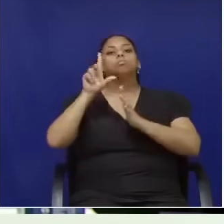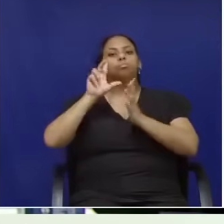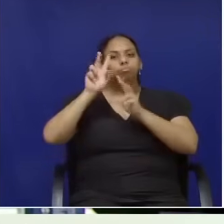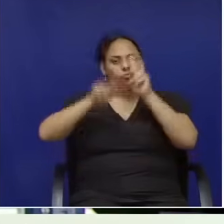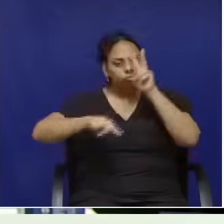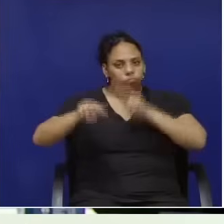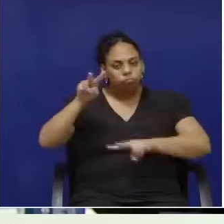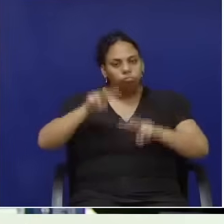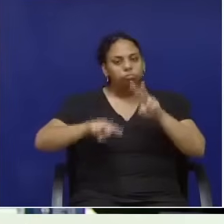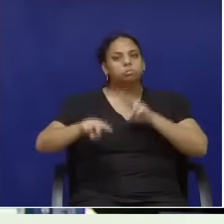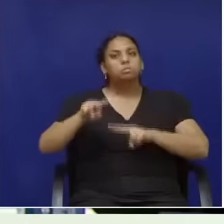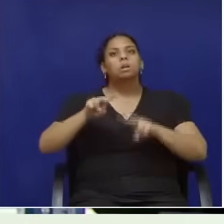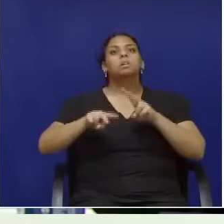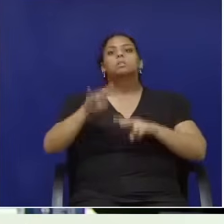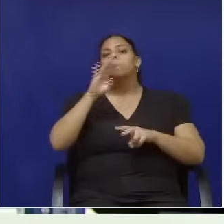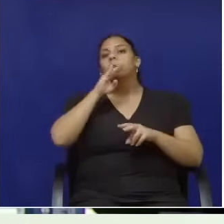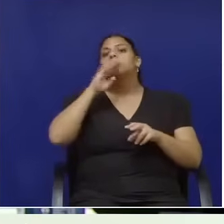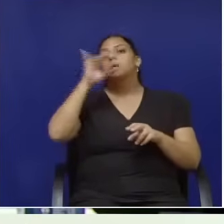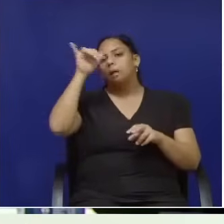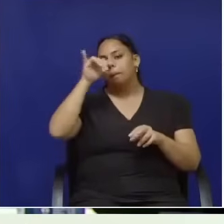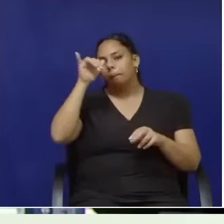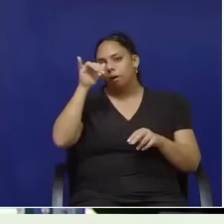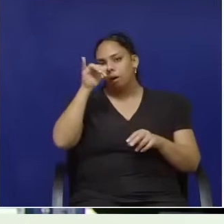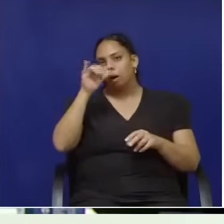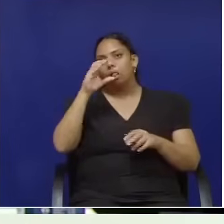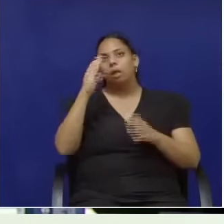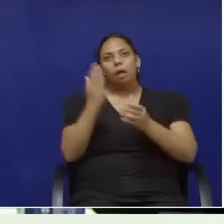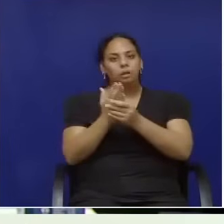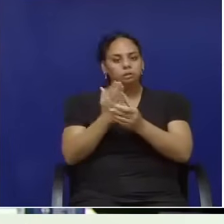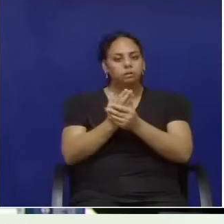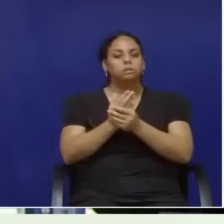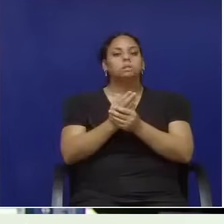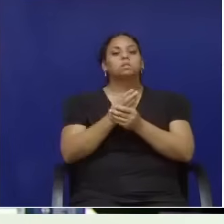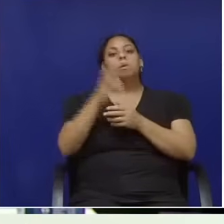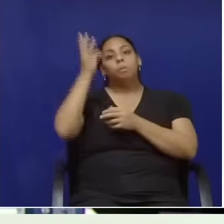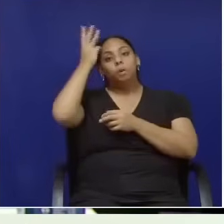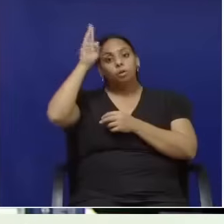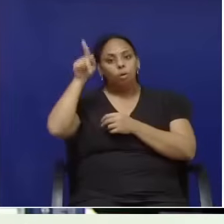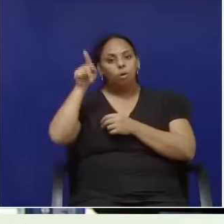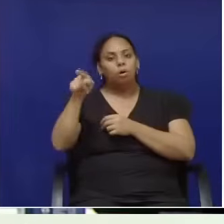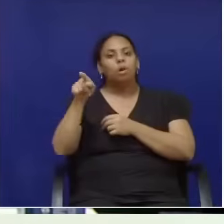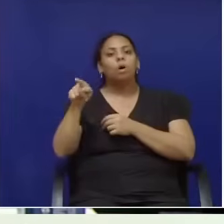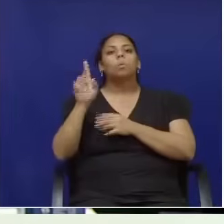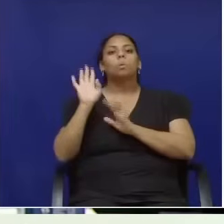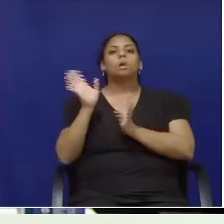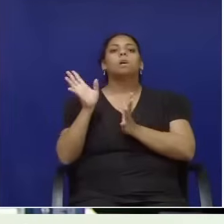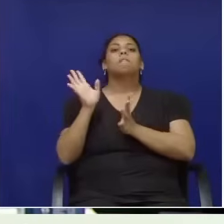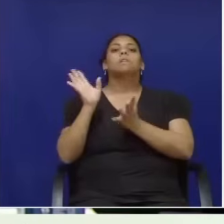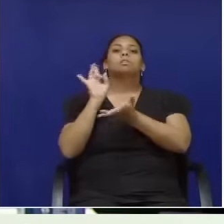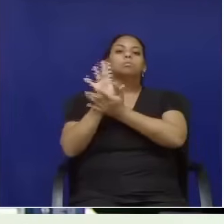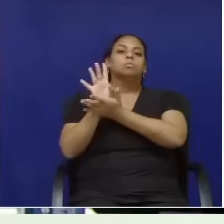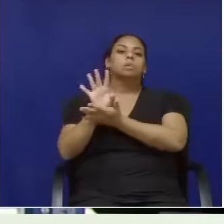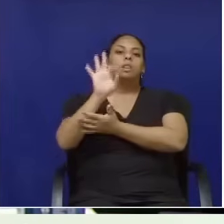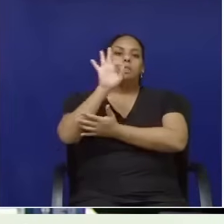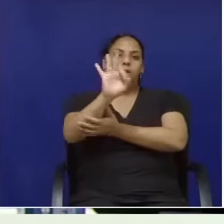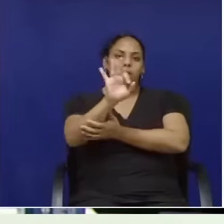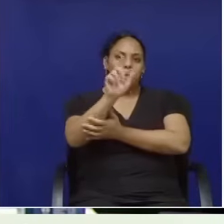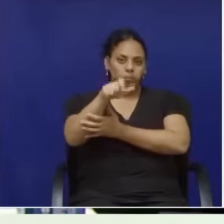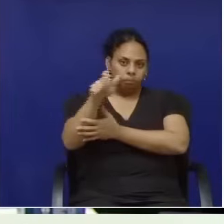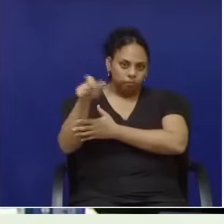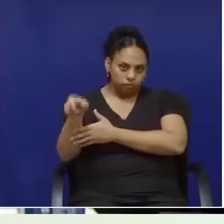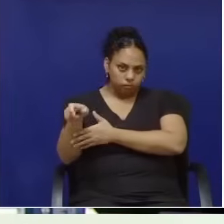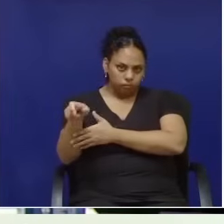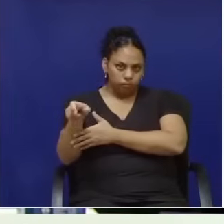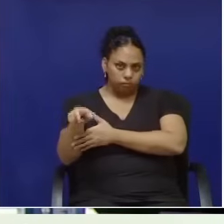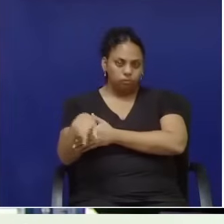is it's criminal cases. In terms of Pretoria, we've dismissed 3, 1